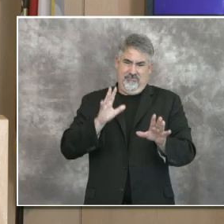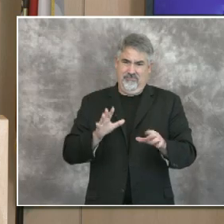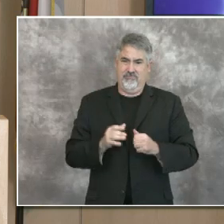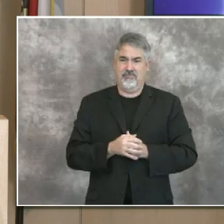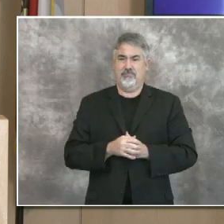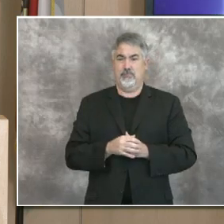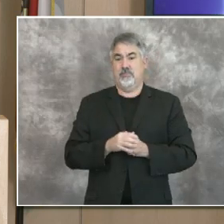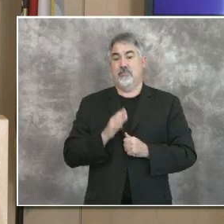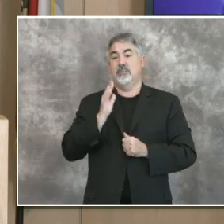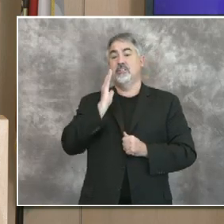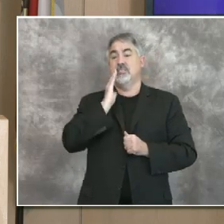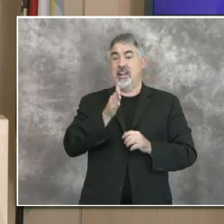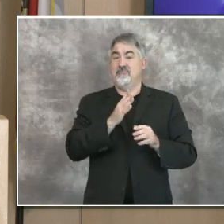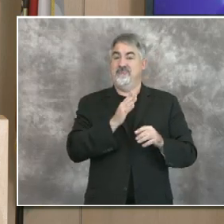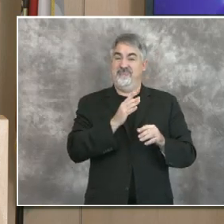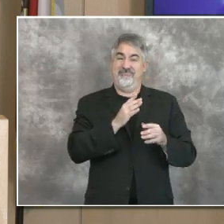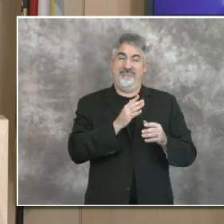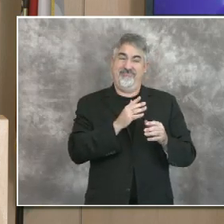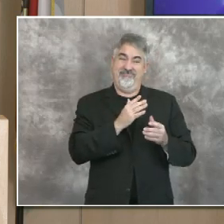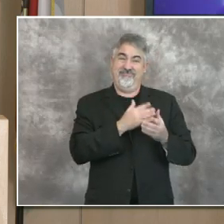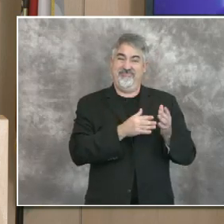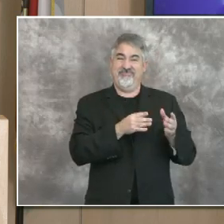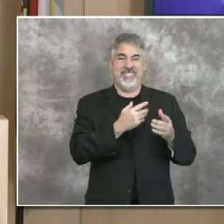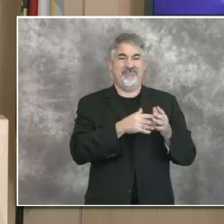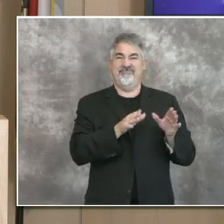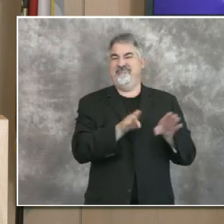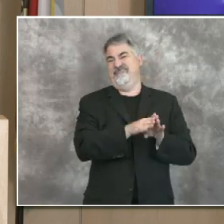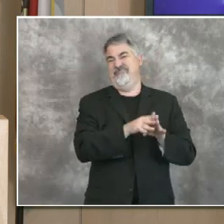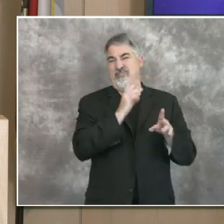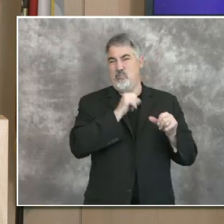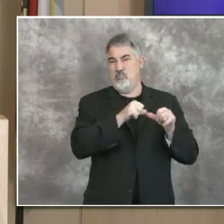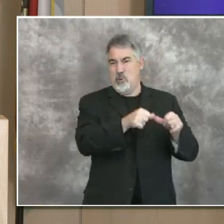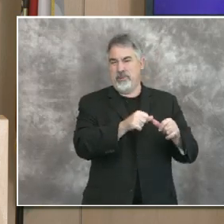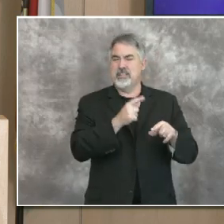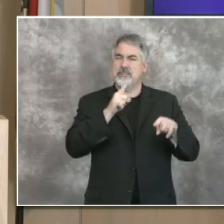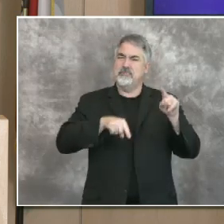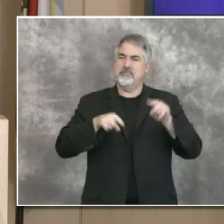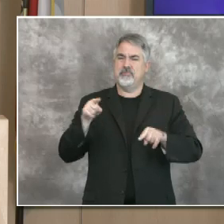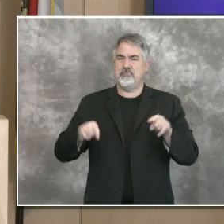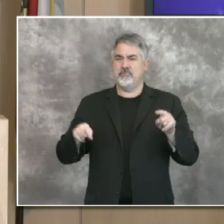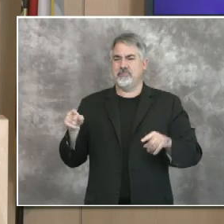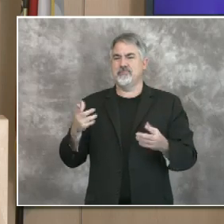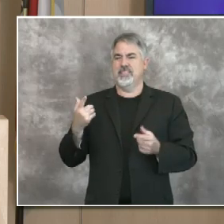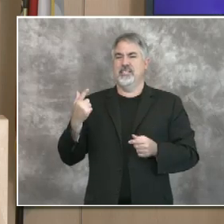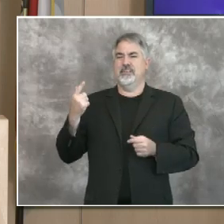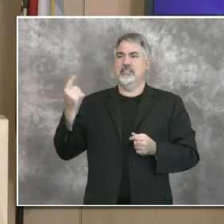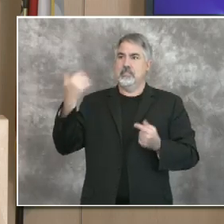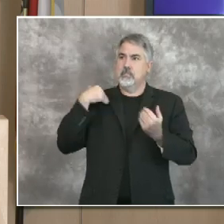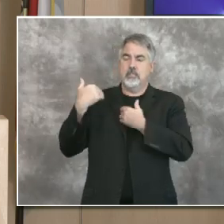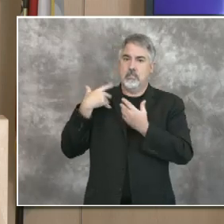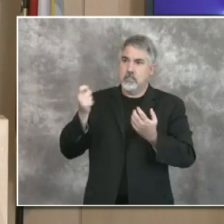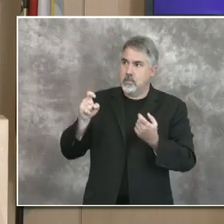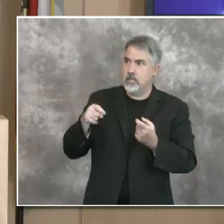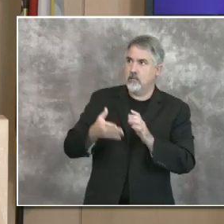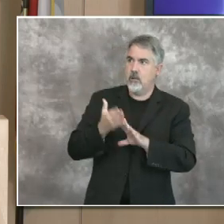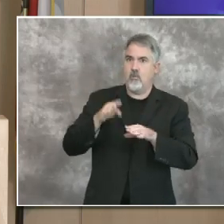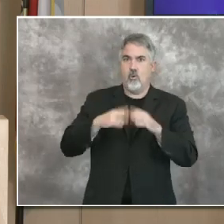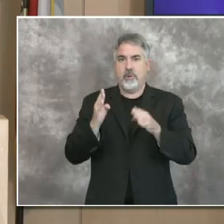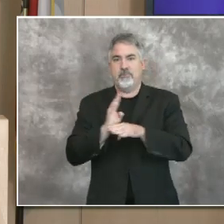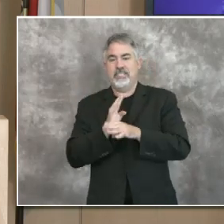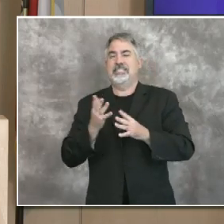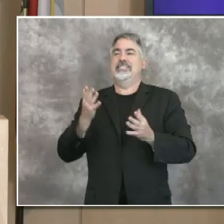good. In the past few weeks, we've heard from you and we're listening to you and talking